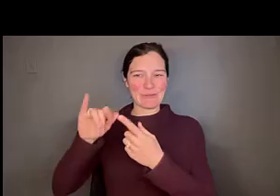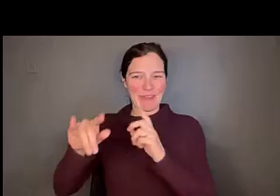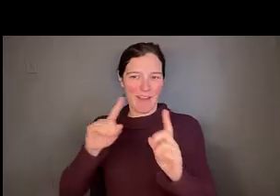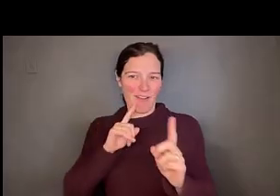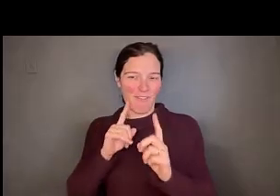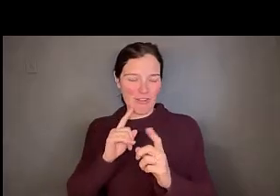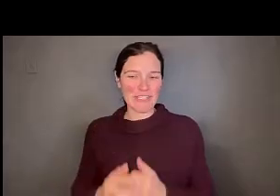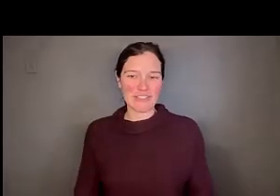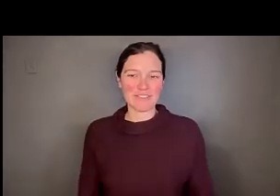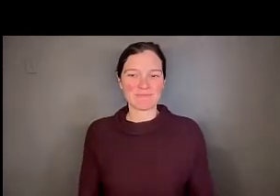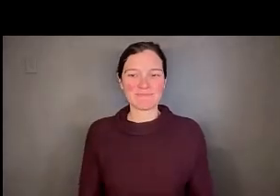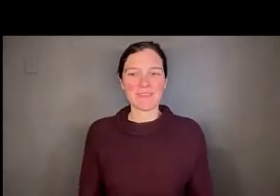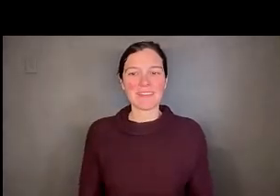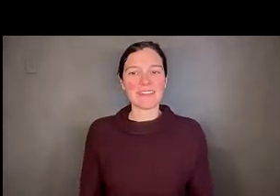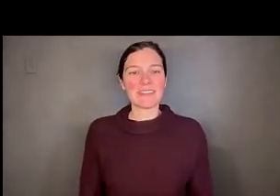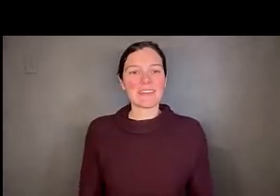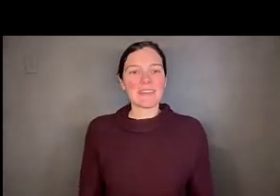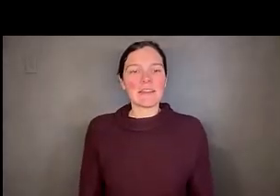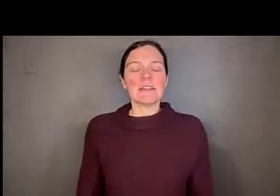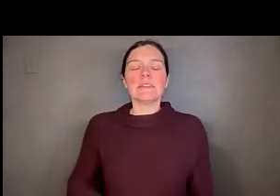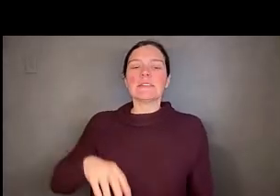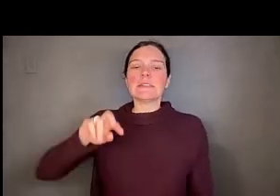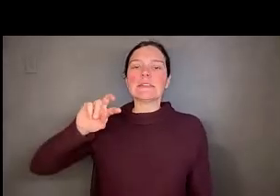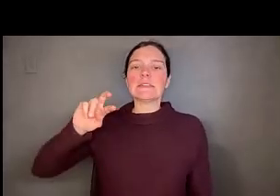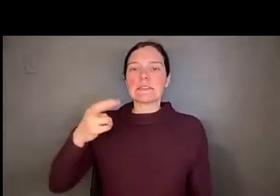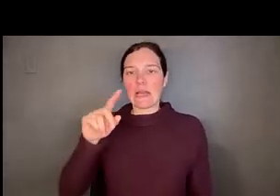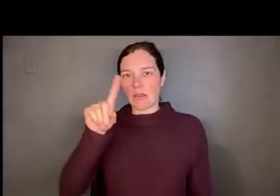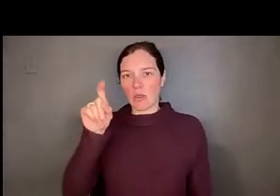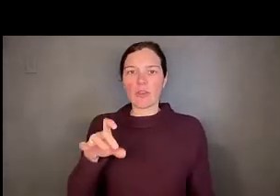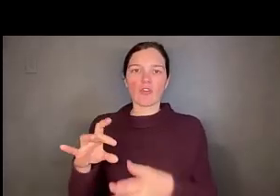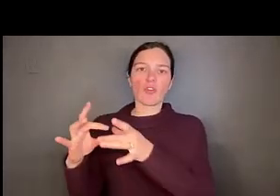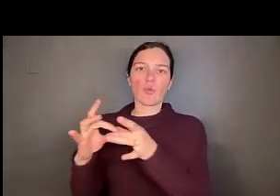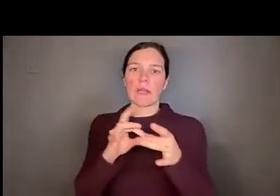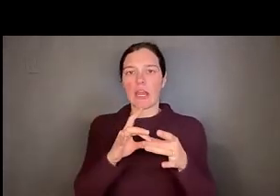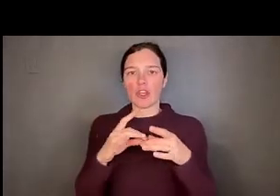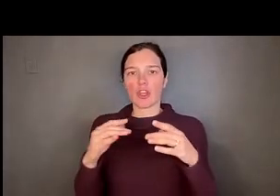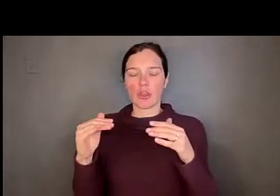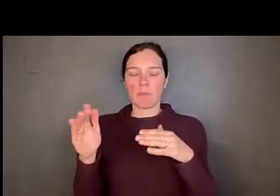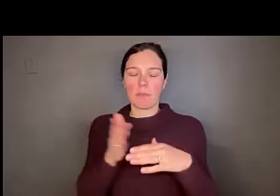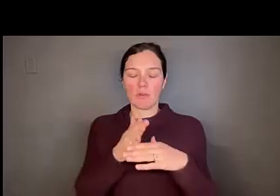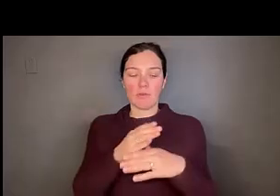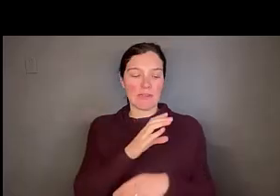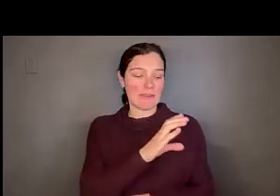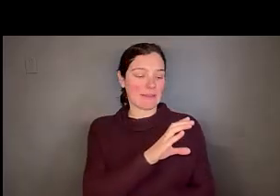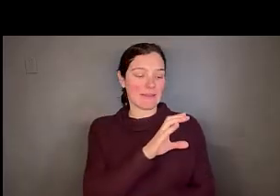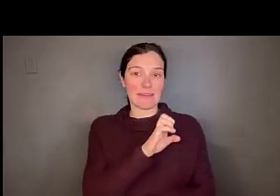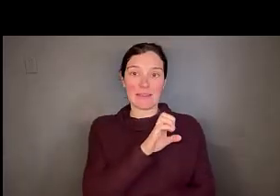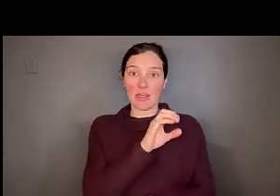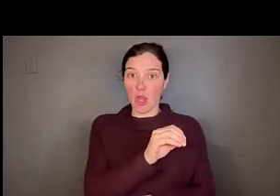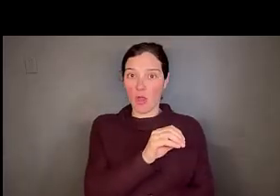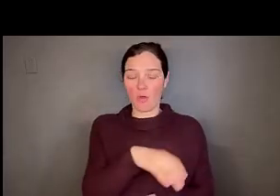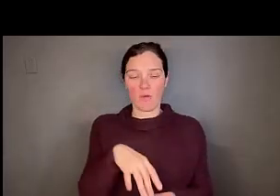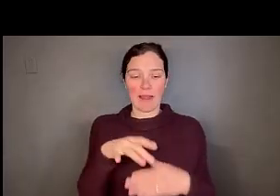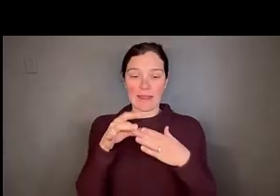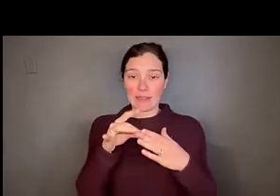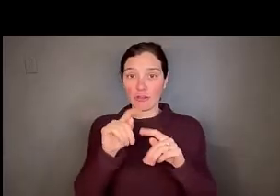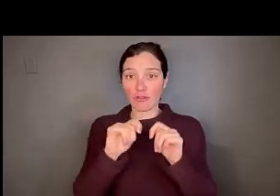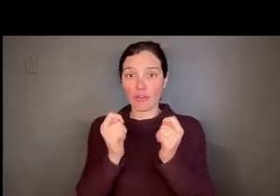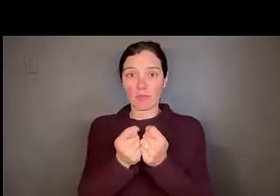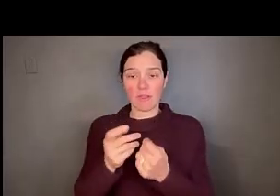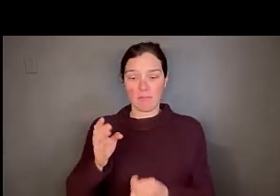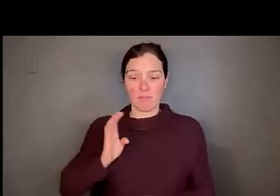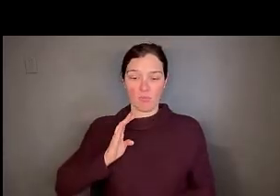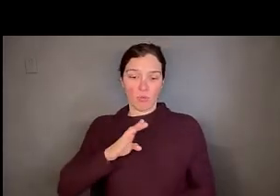conversation. So second question, the relationship between CEOs, leadership team, and the board of